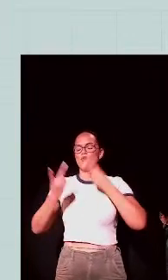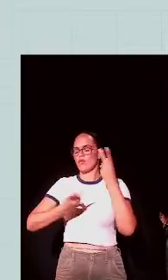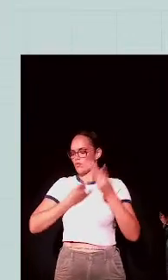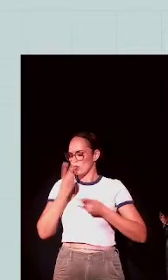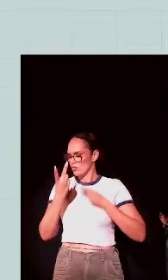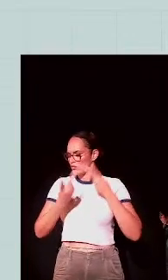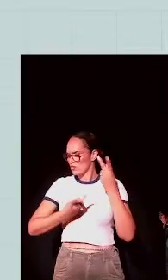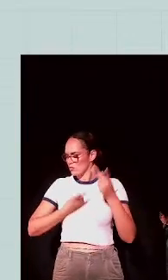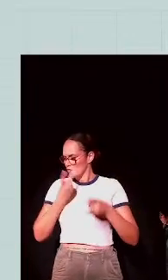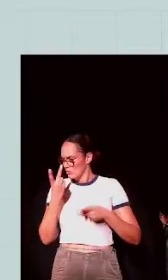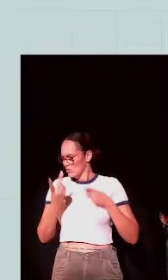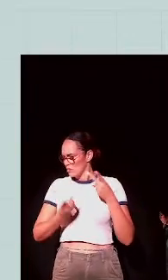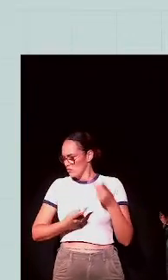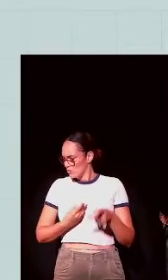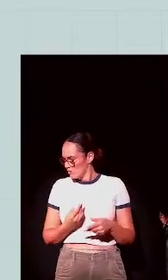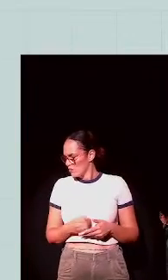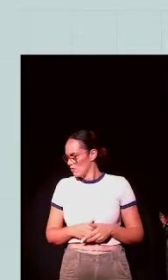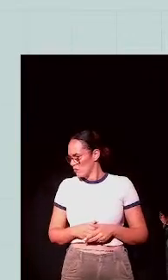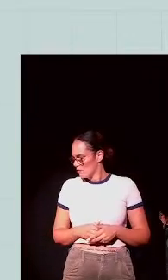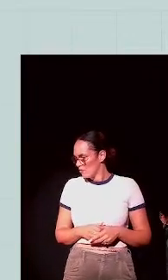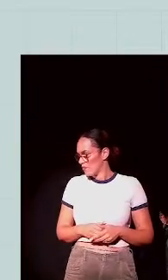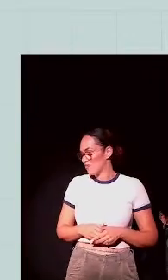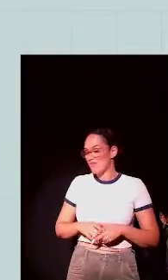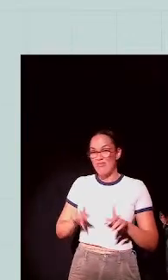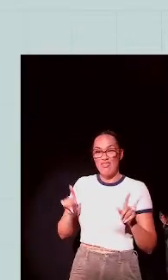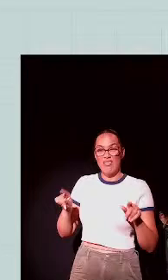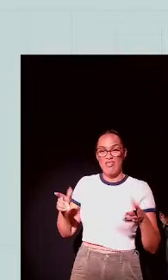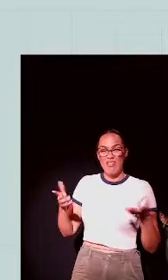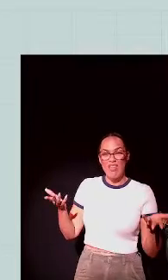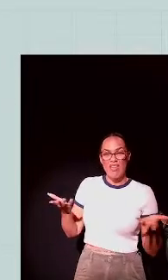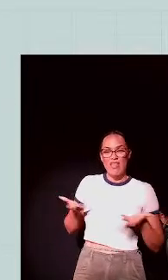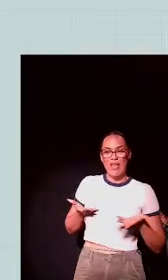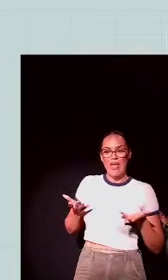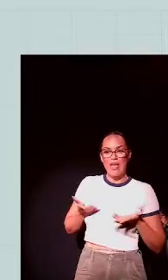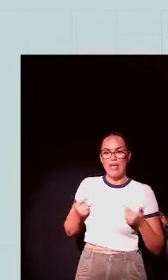Don't even care if I'm wrong.